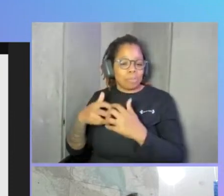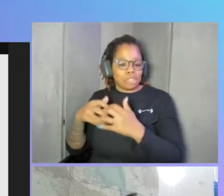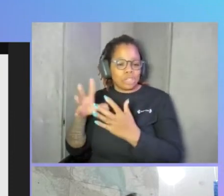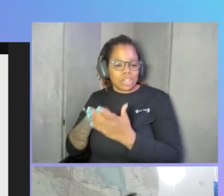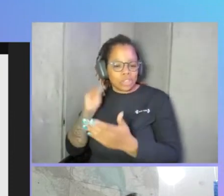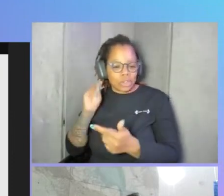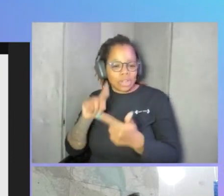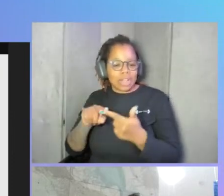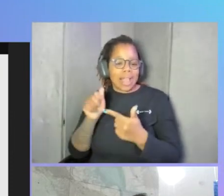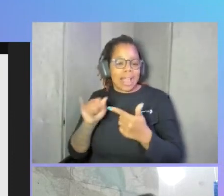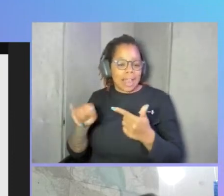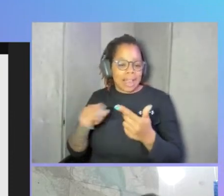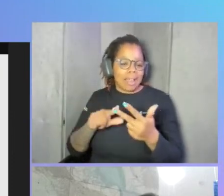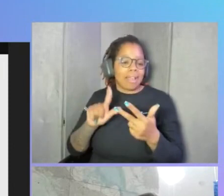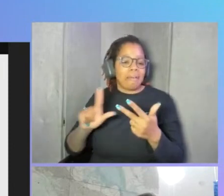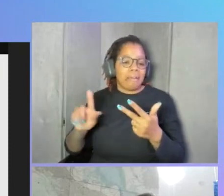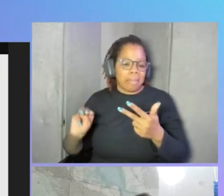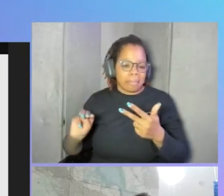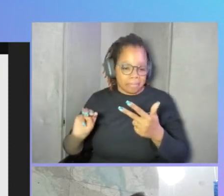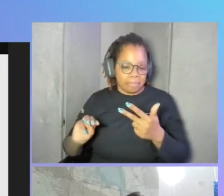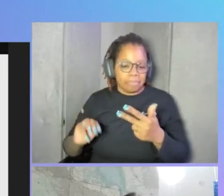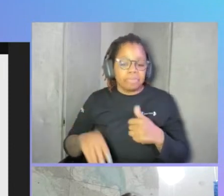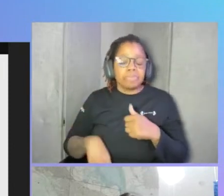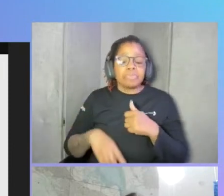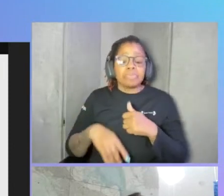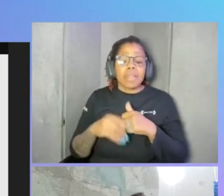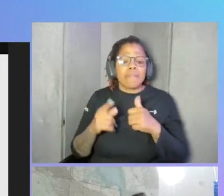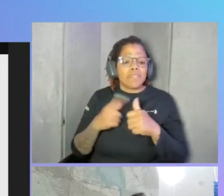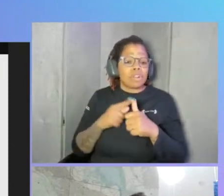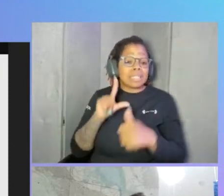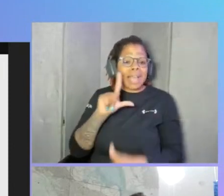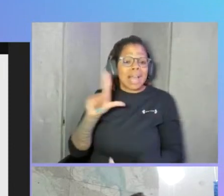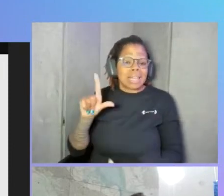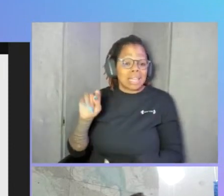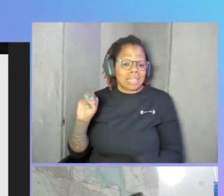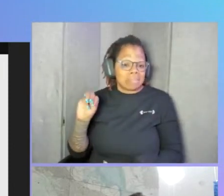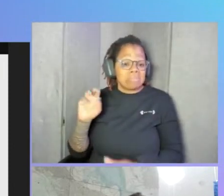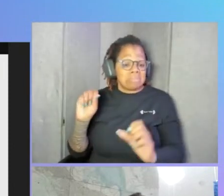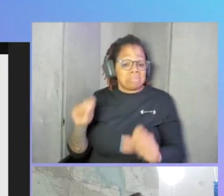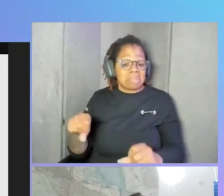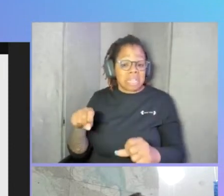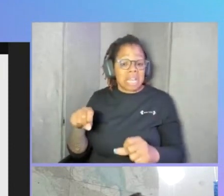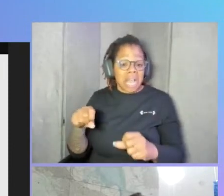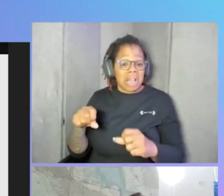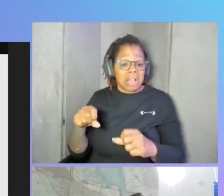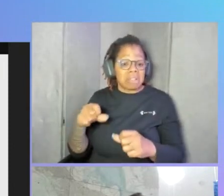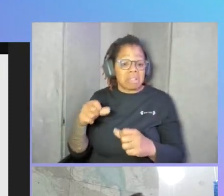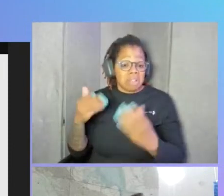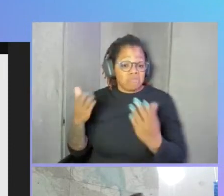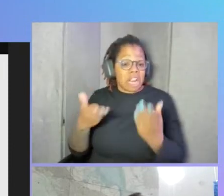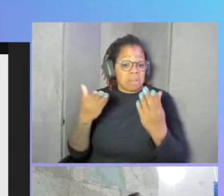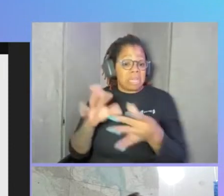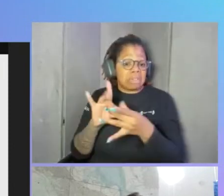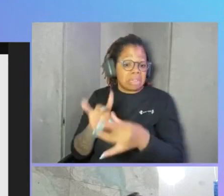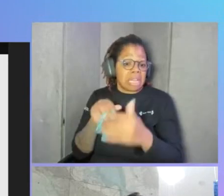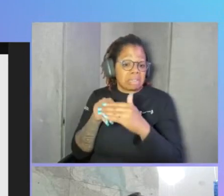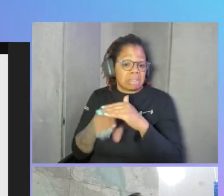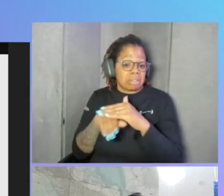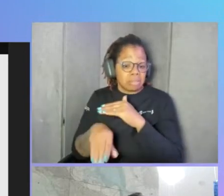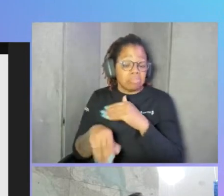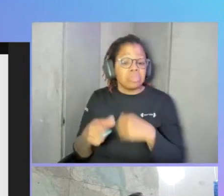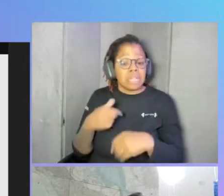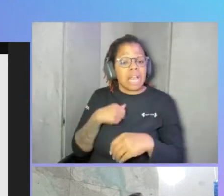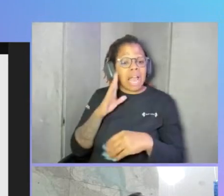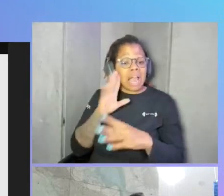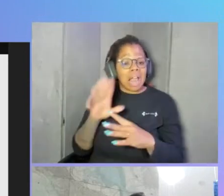and LLMs. So first of all, LLMs can make accessibility recommendations. And I'll